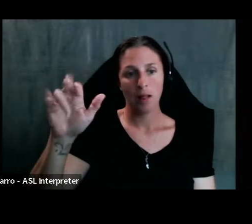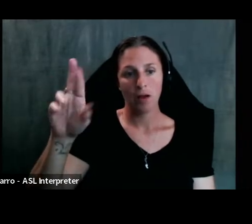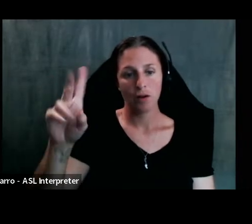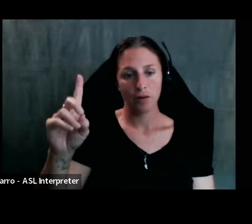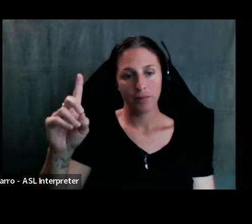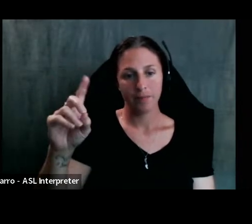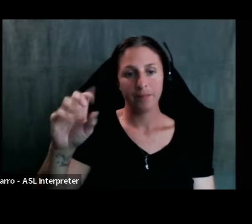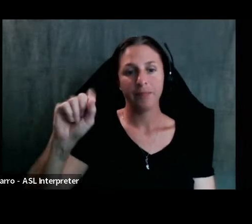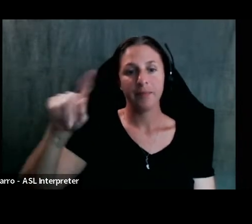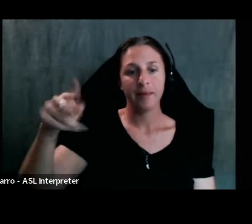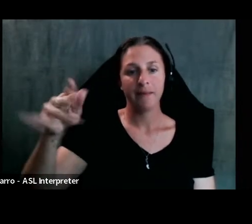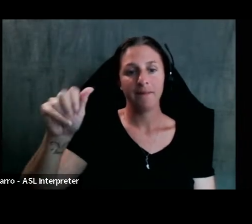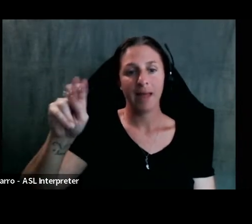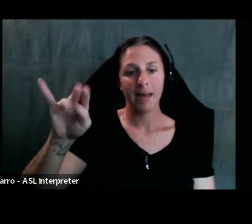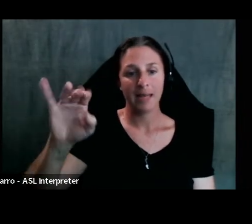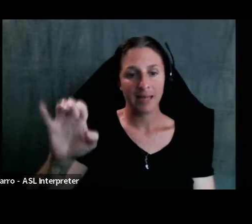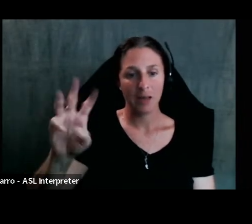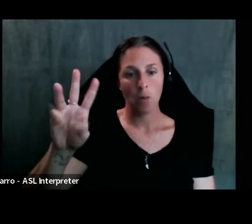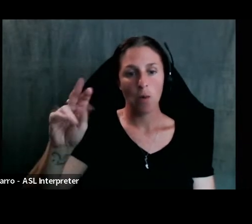Stephanie Wong.